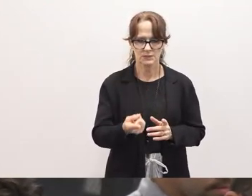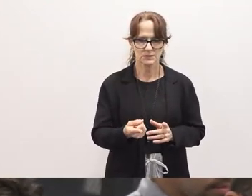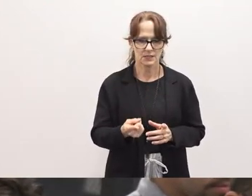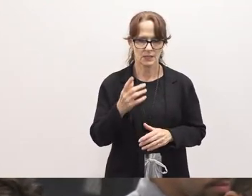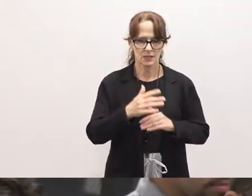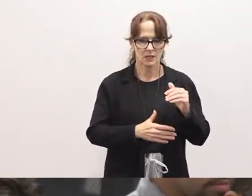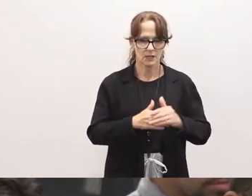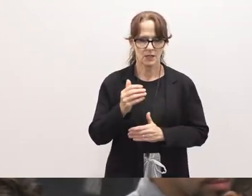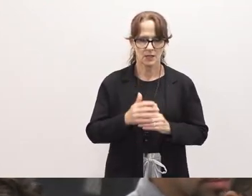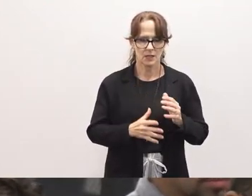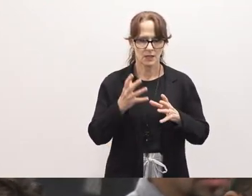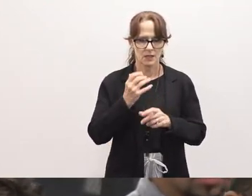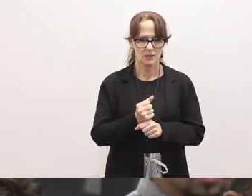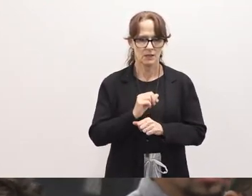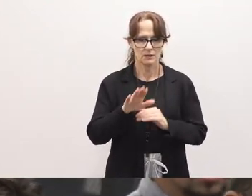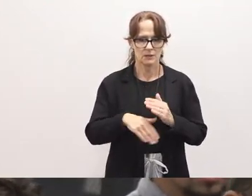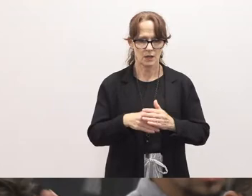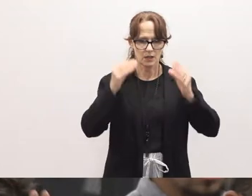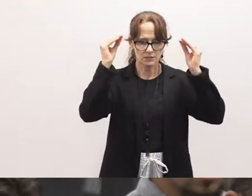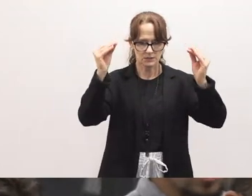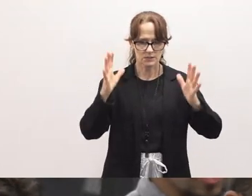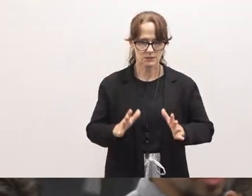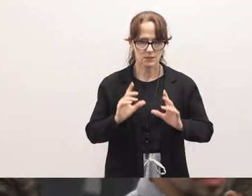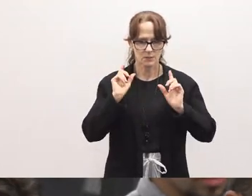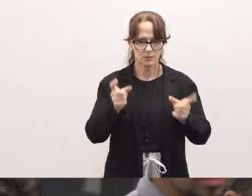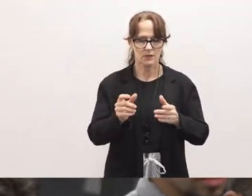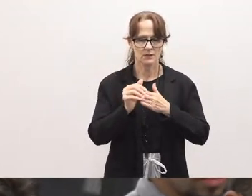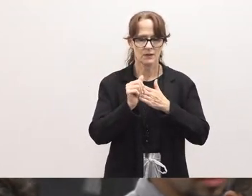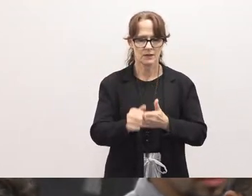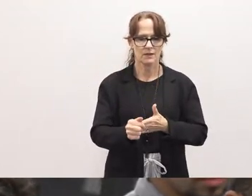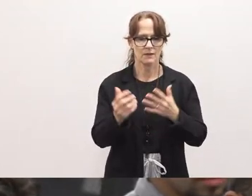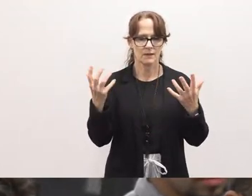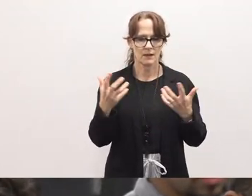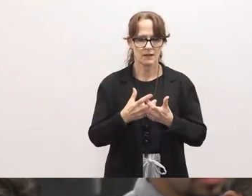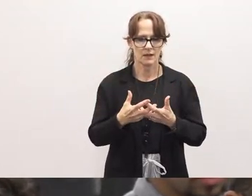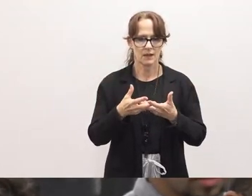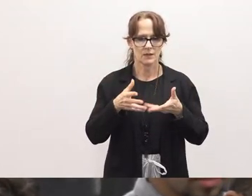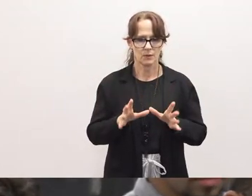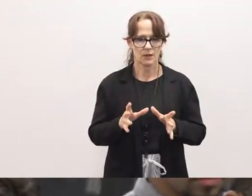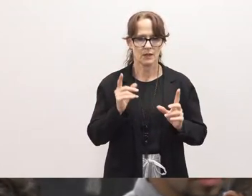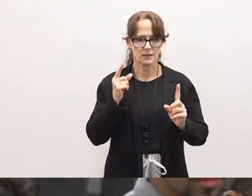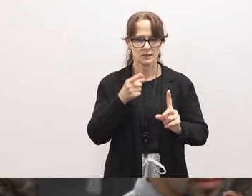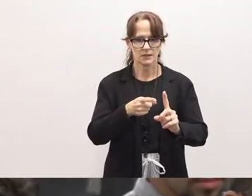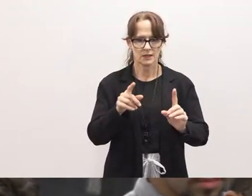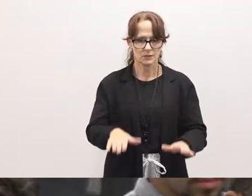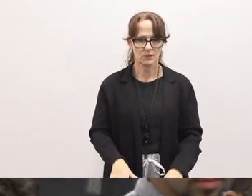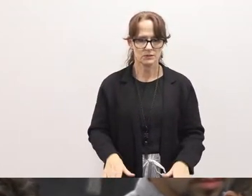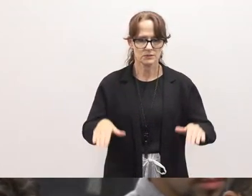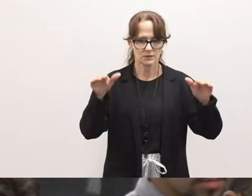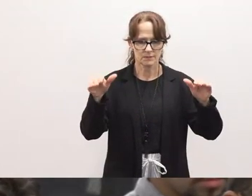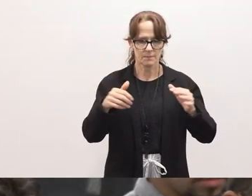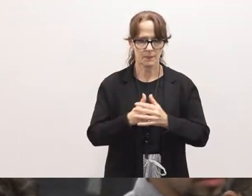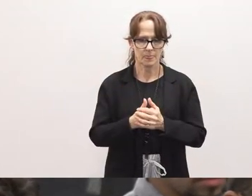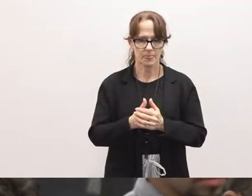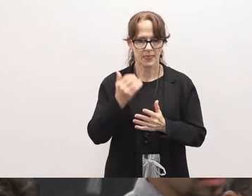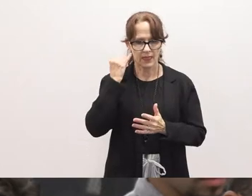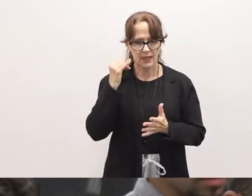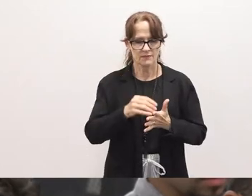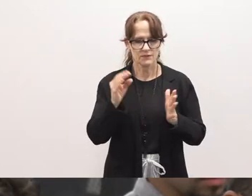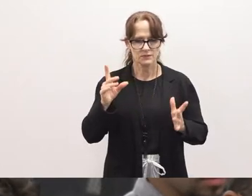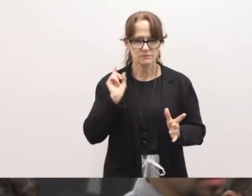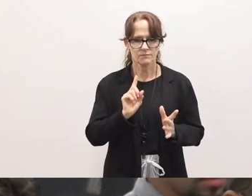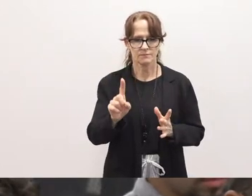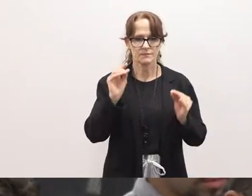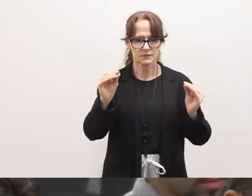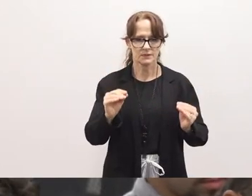are comfortable and trust that all teachers will give guidance that aligns with the way that you intend to raise your kids. If a student comes to a teacher